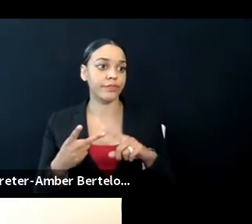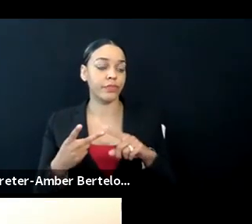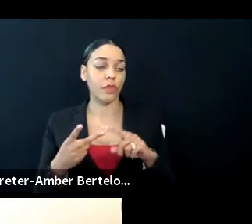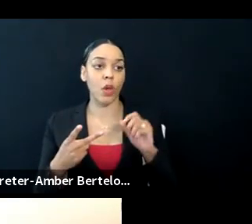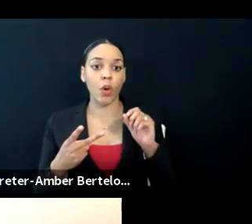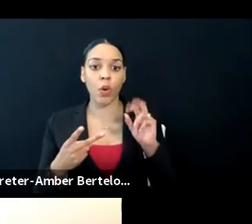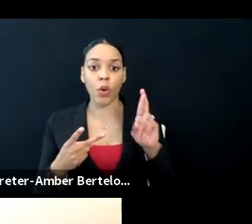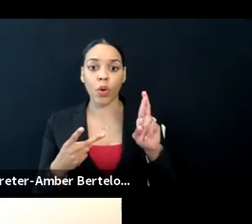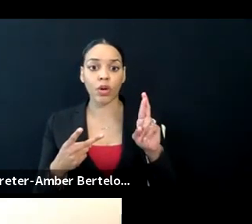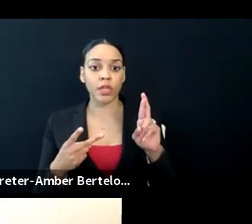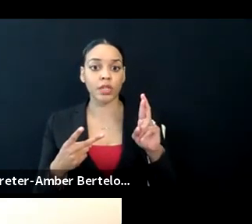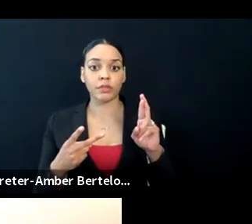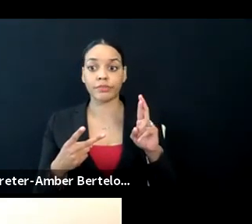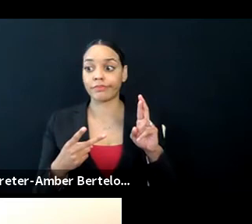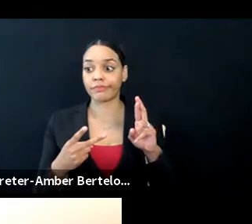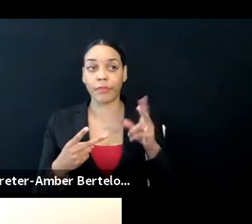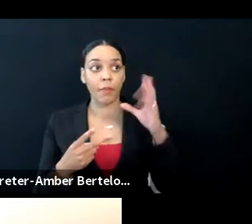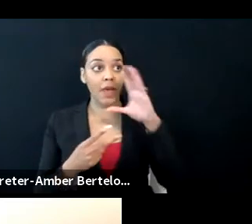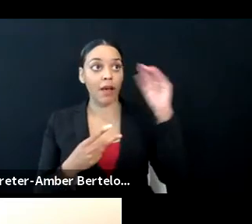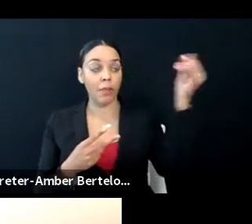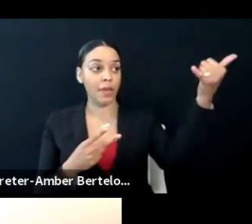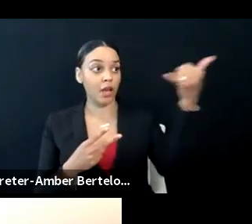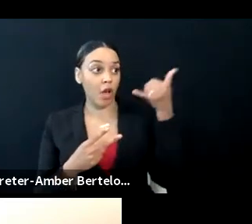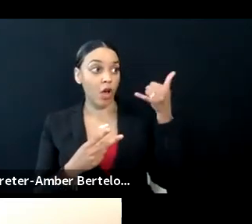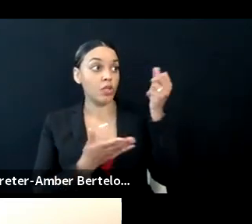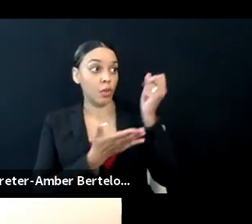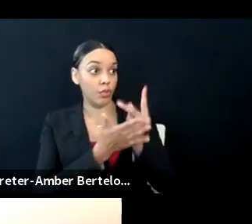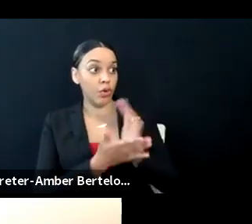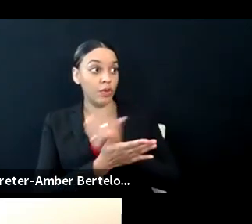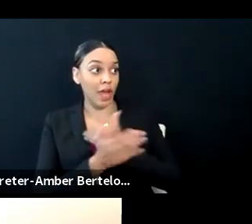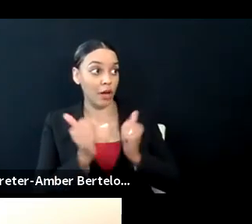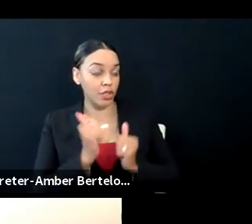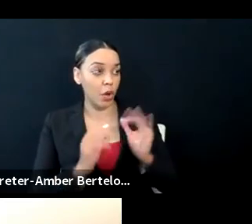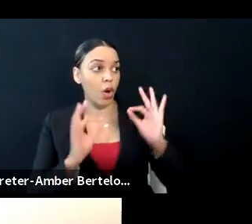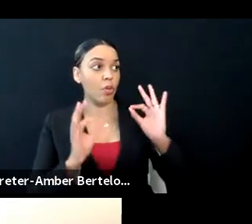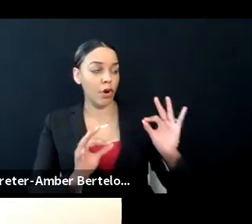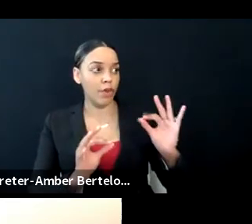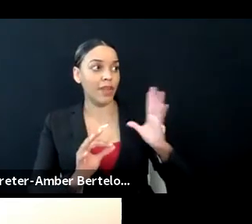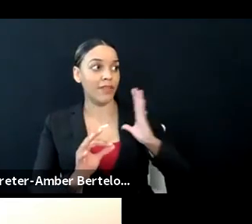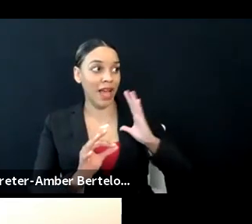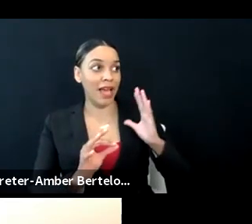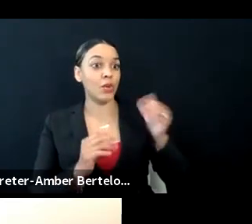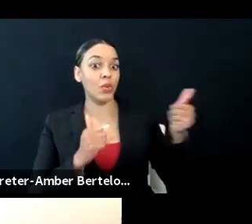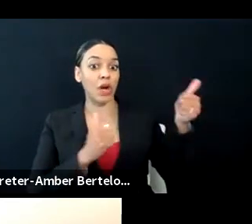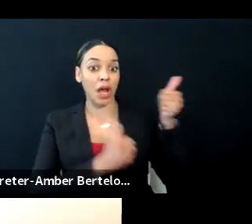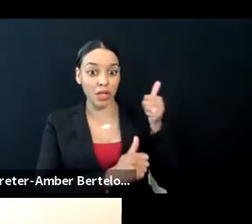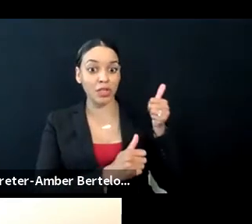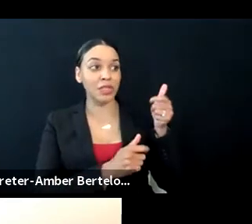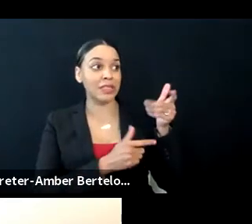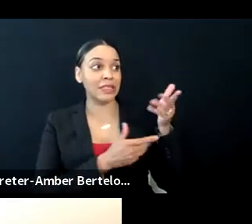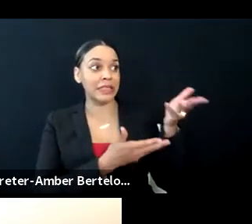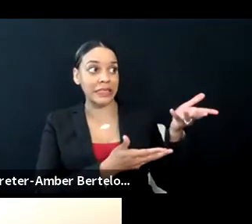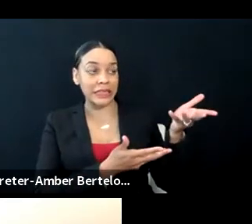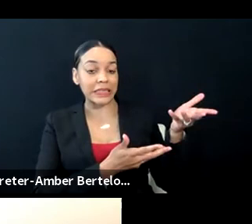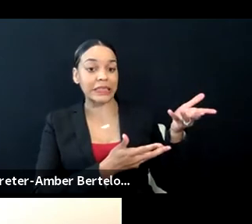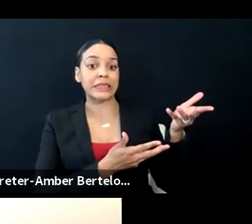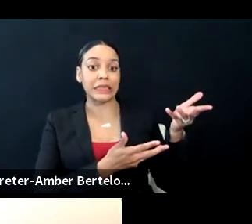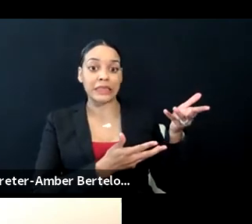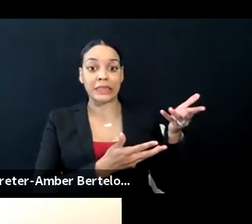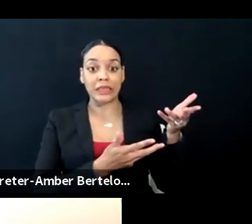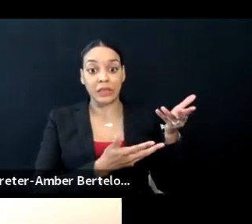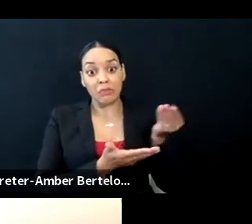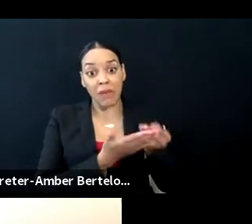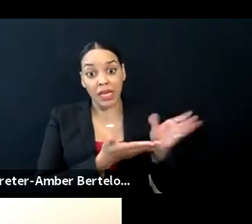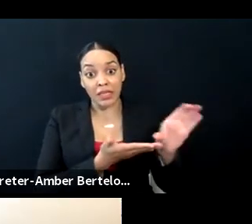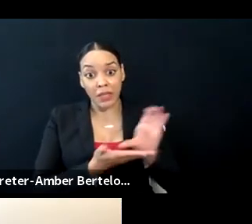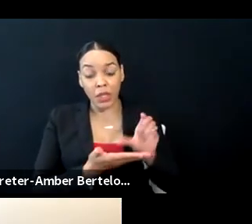And the big call keeps us doing many things, but that big call may not